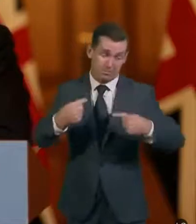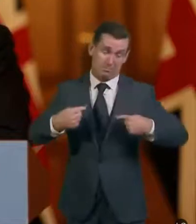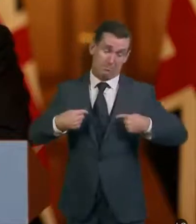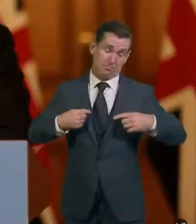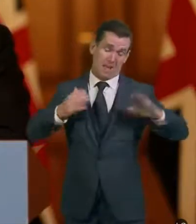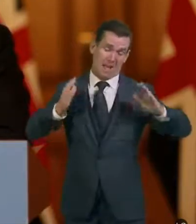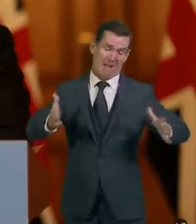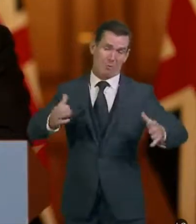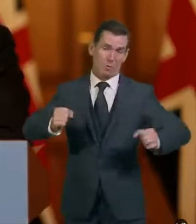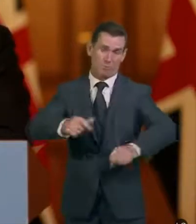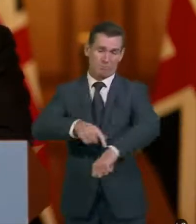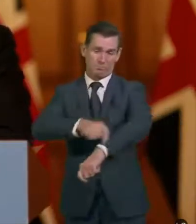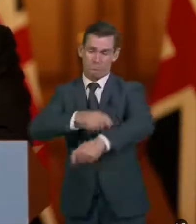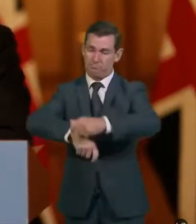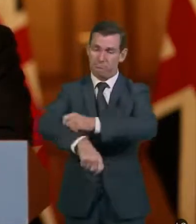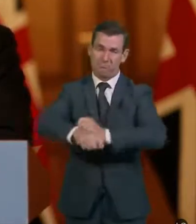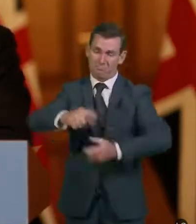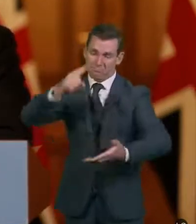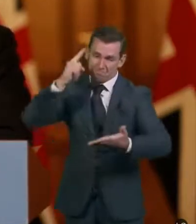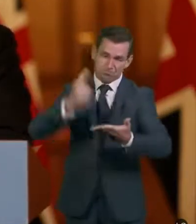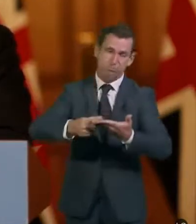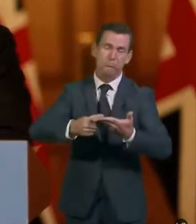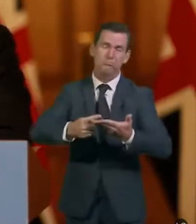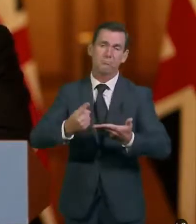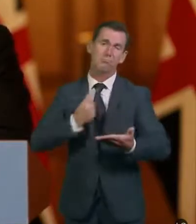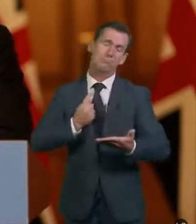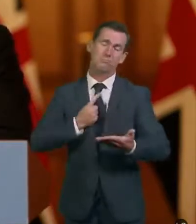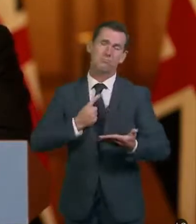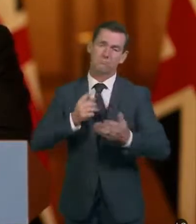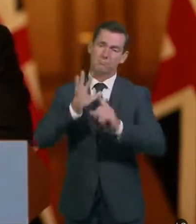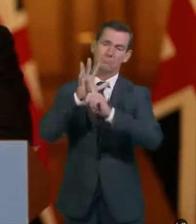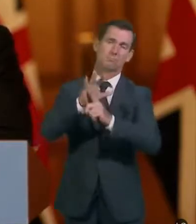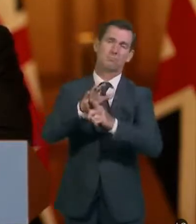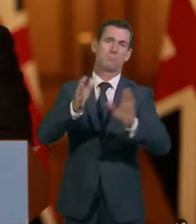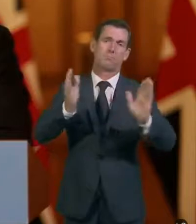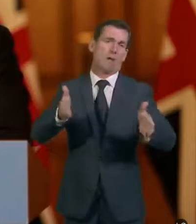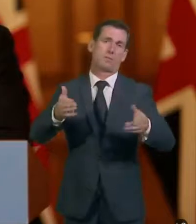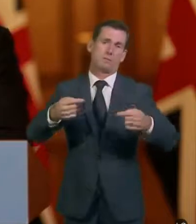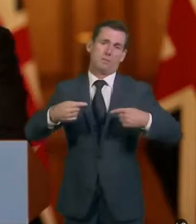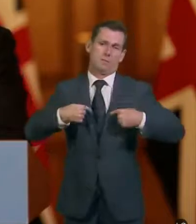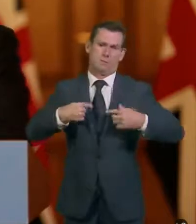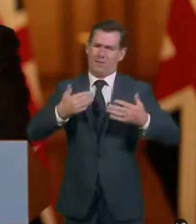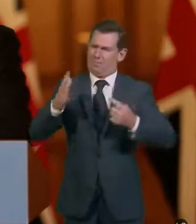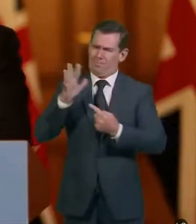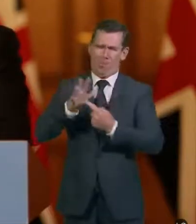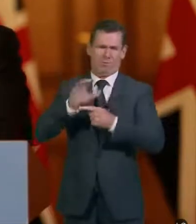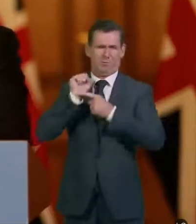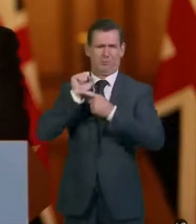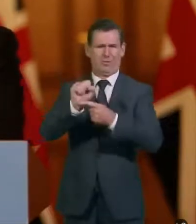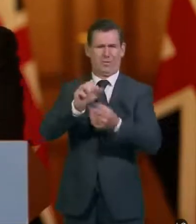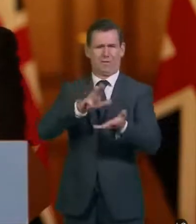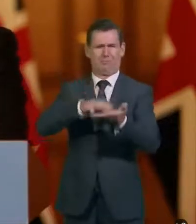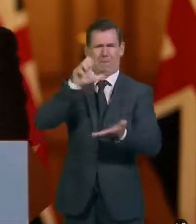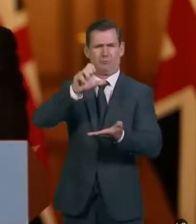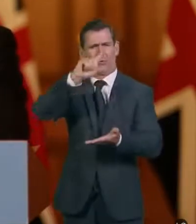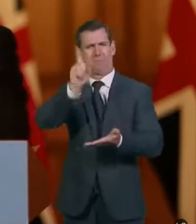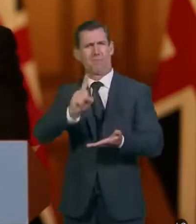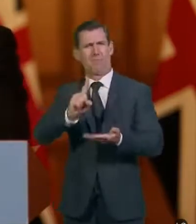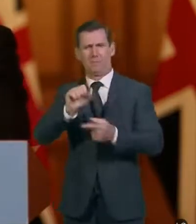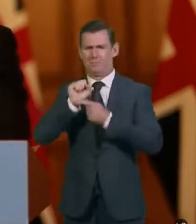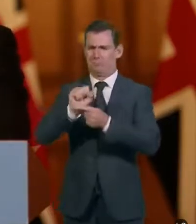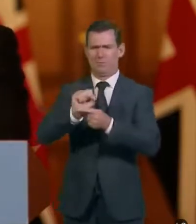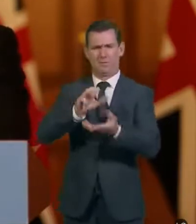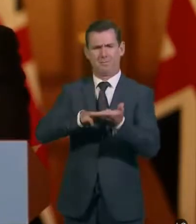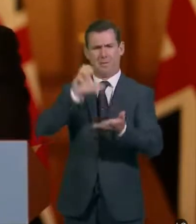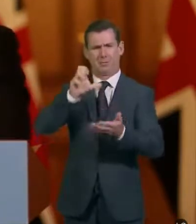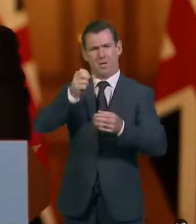protect Manchester's hospitals and save the lives of Manchester's residents. But our efforts